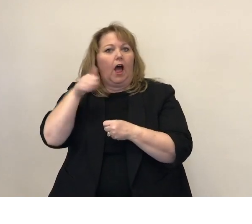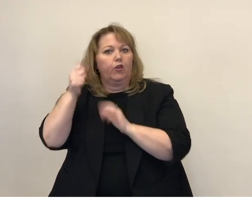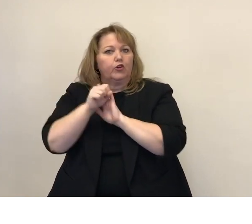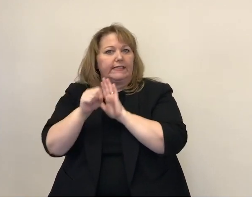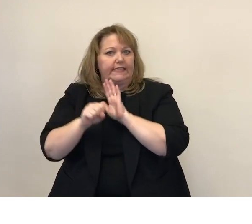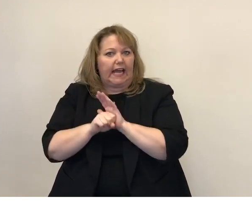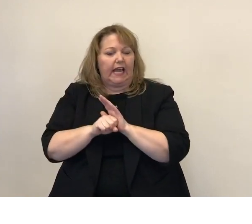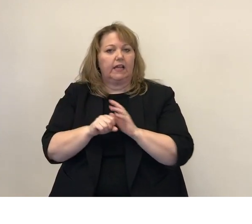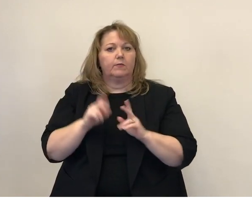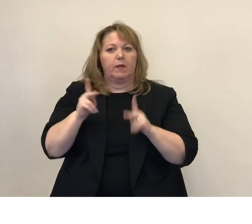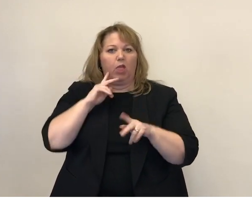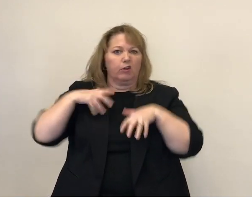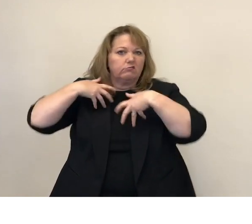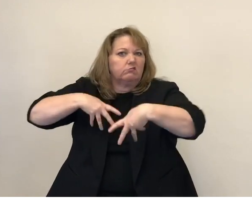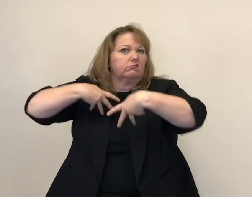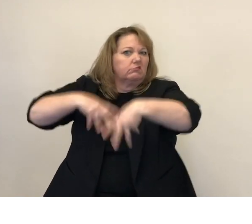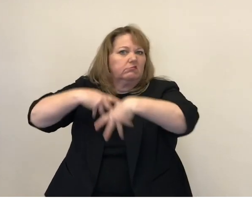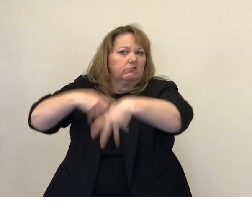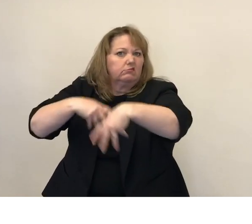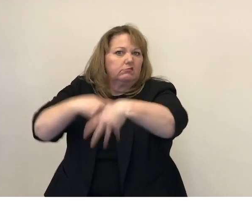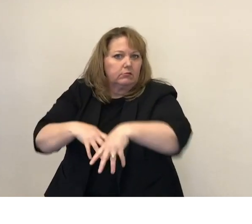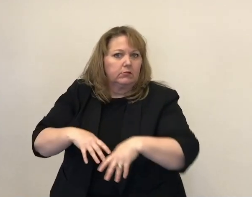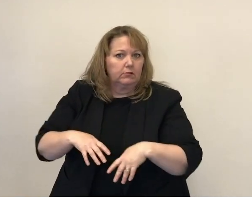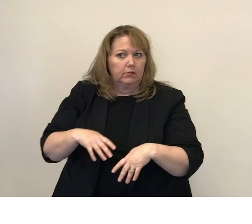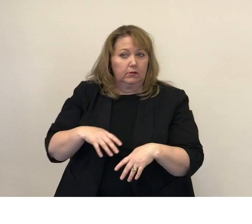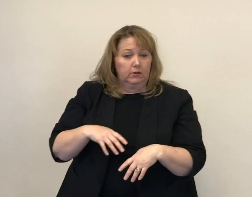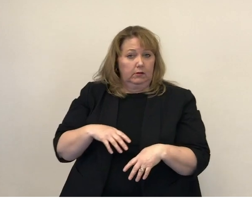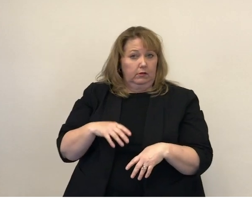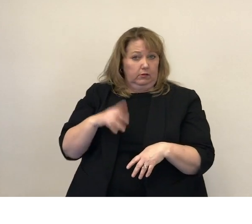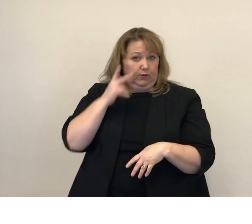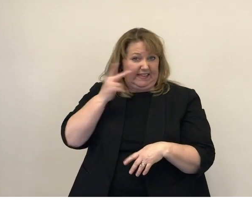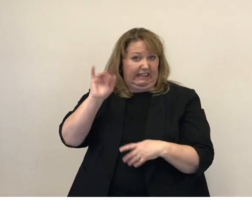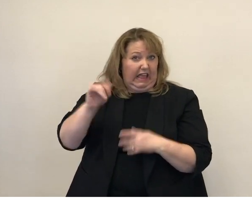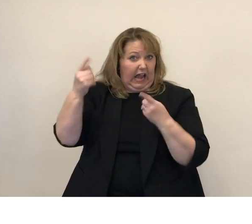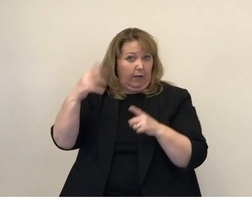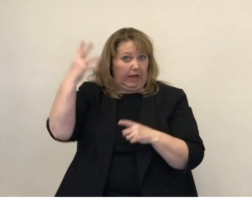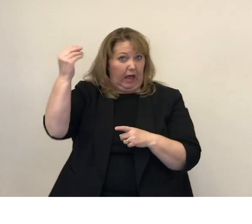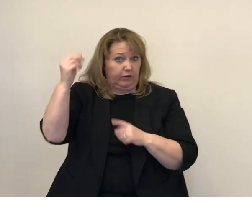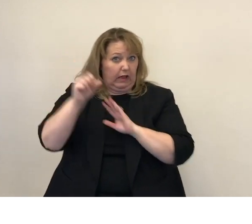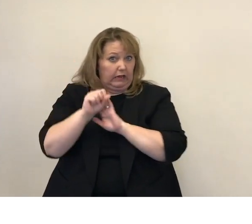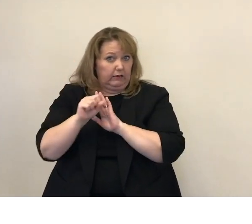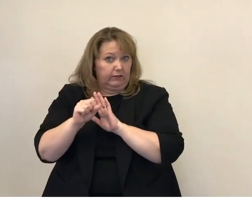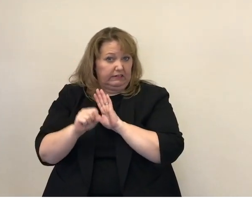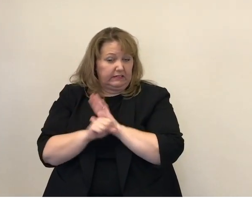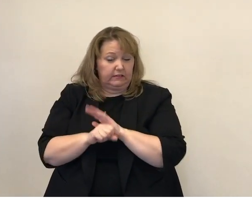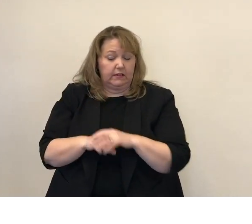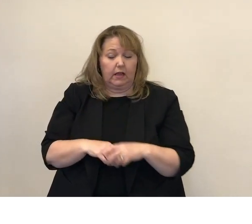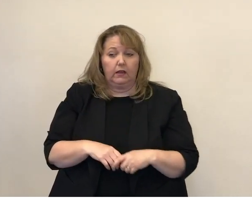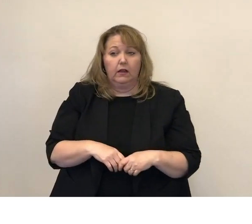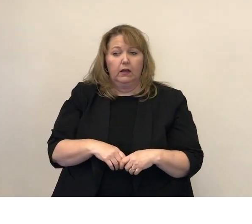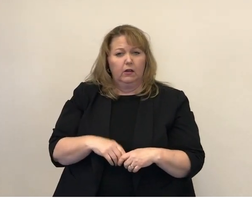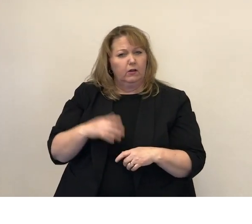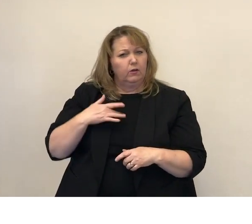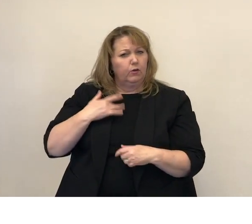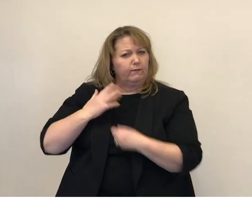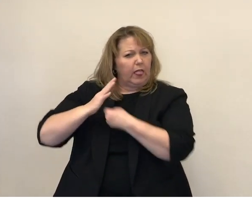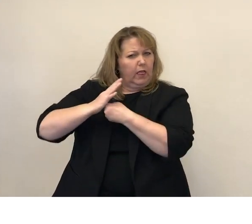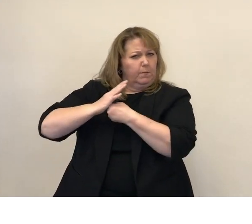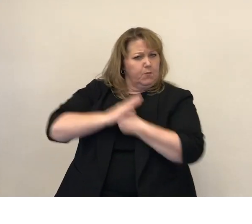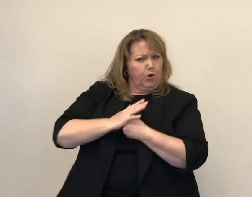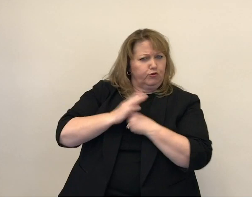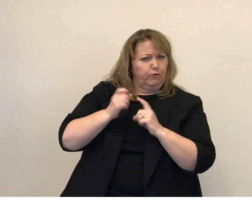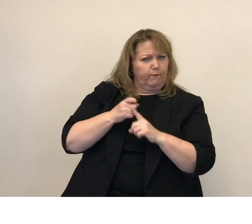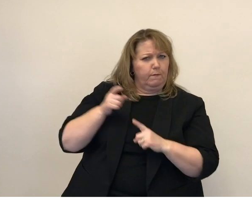industries and the government. And we've also heard from Mayor Carolyn Goodman talking about she's been very critical of the closure order and has been kind